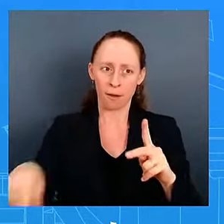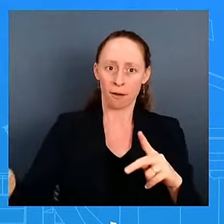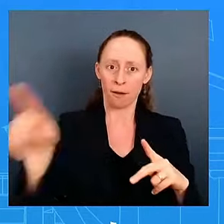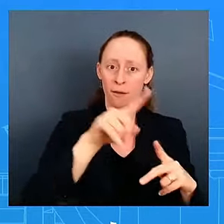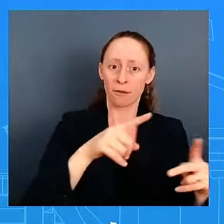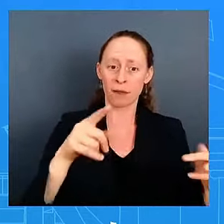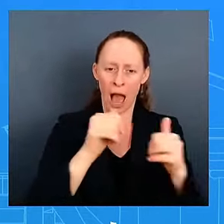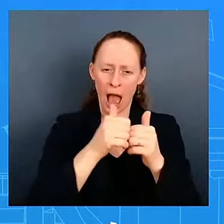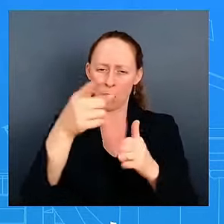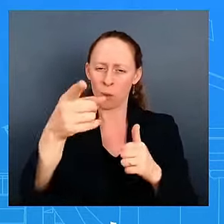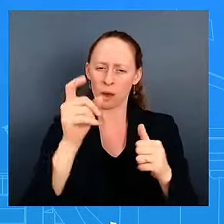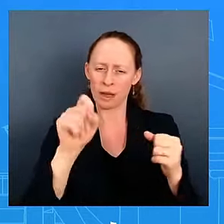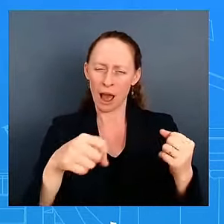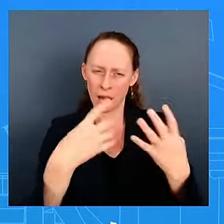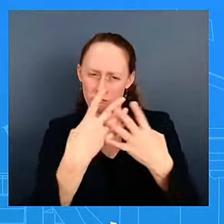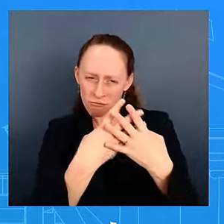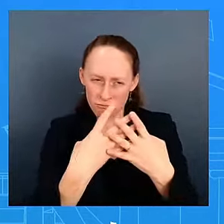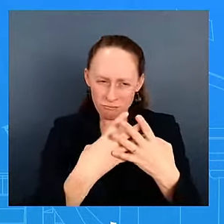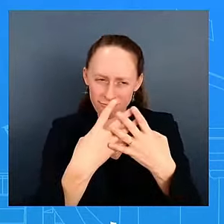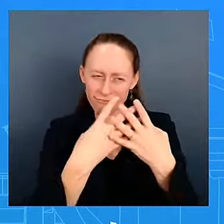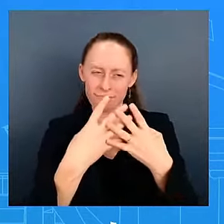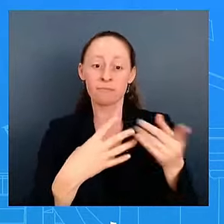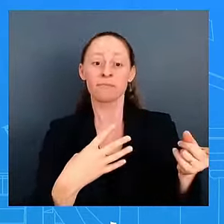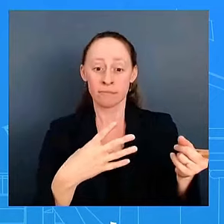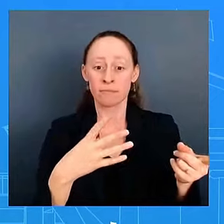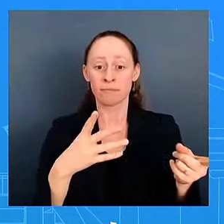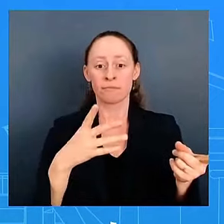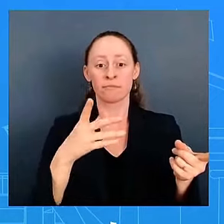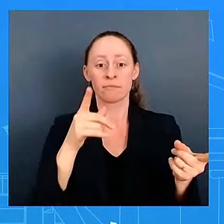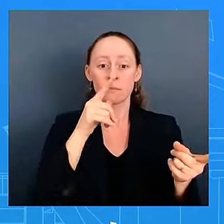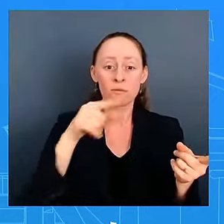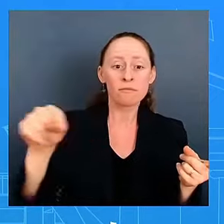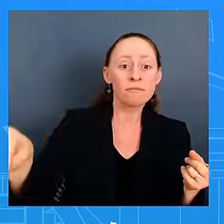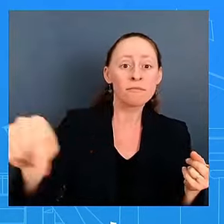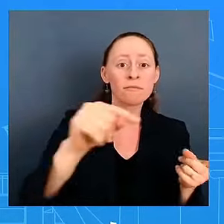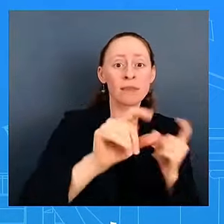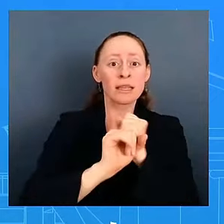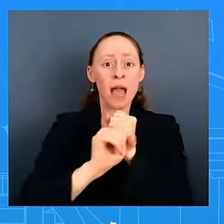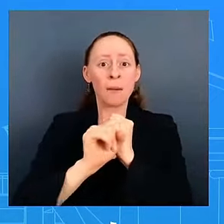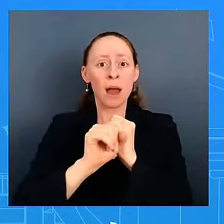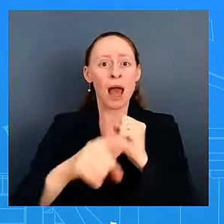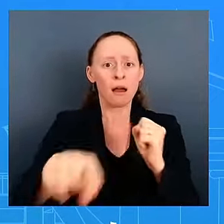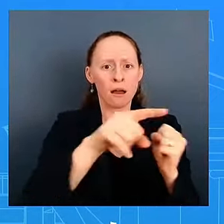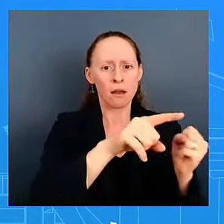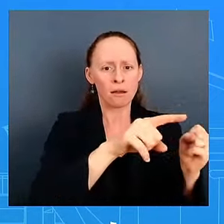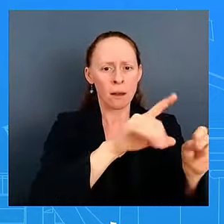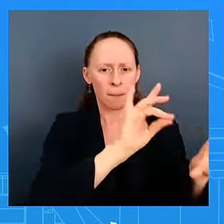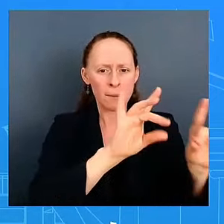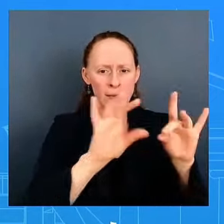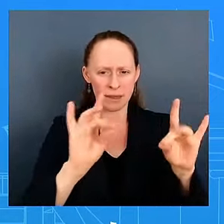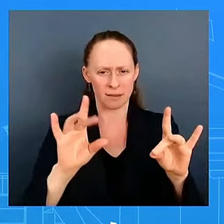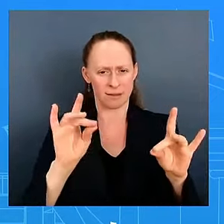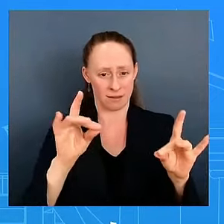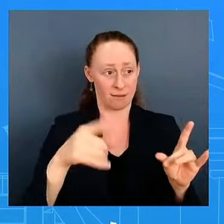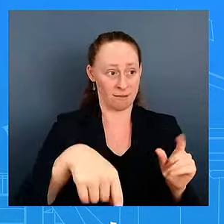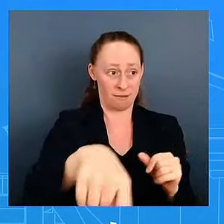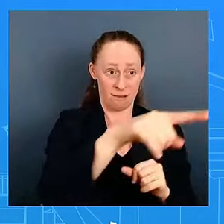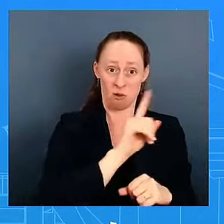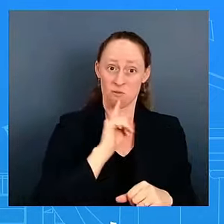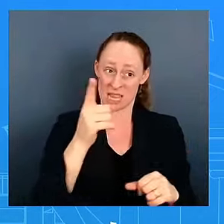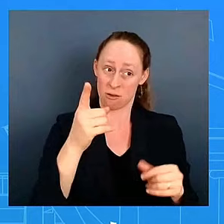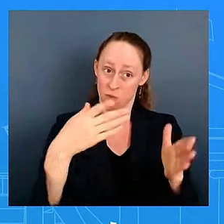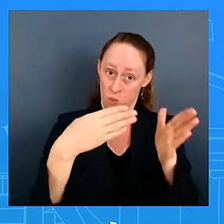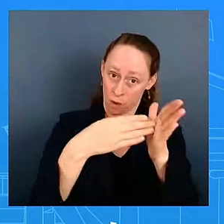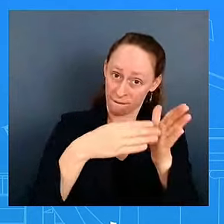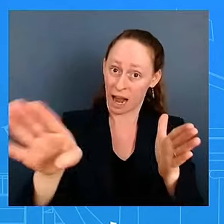allowed into these events, representative of the average voter? And then I have one more. So look, I'm going to be really careful because you're asking me a political question.